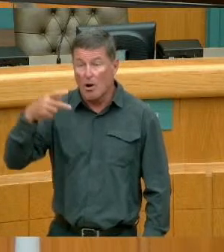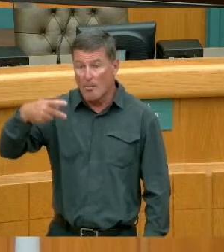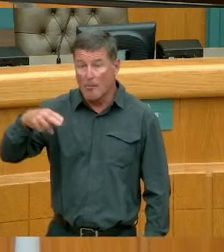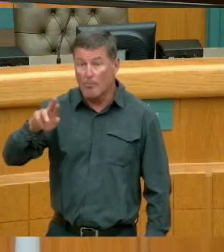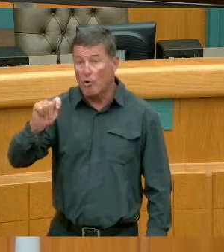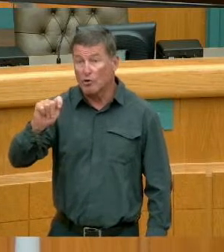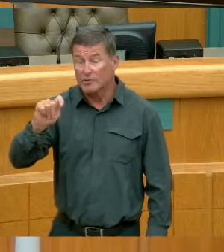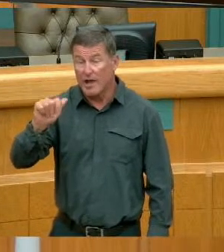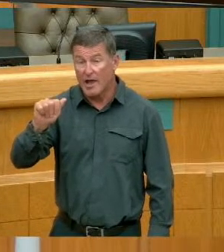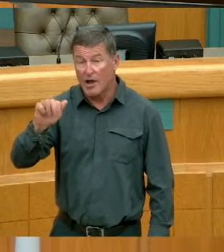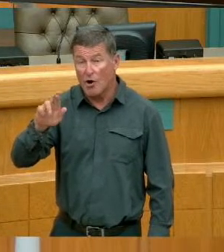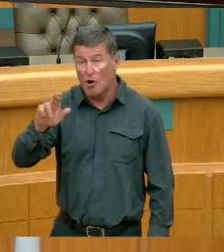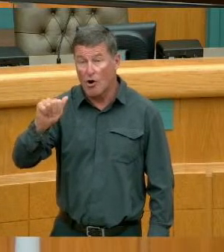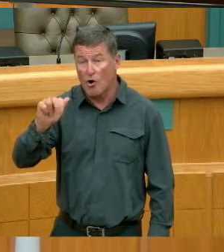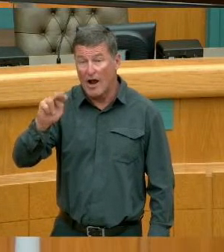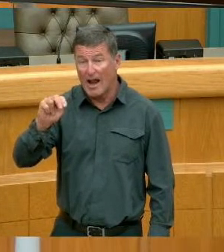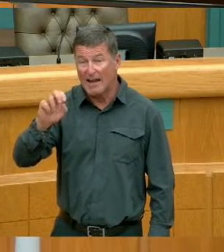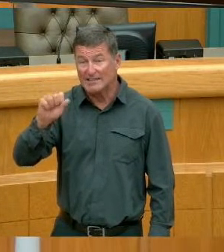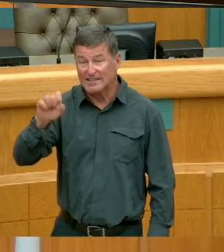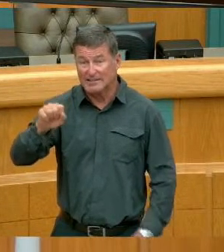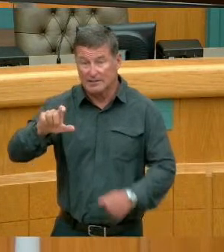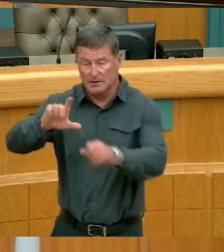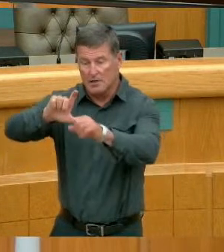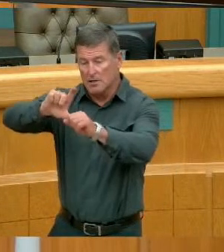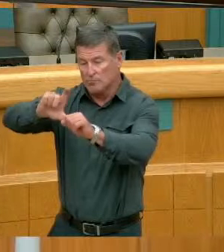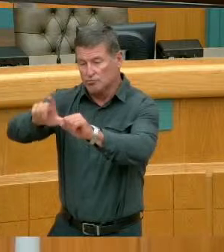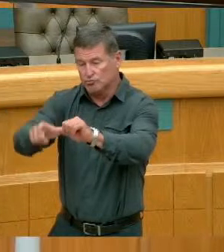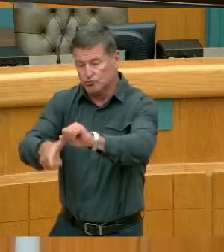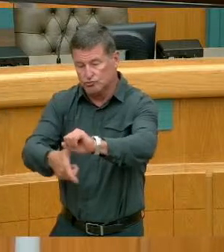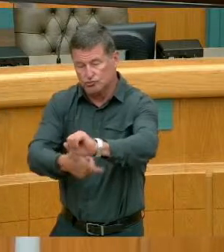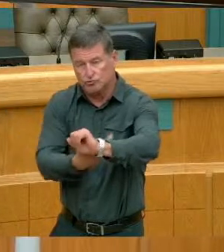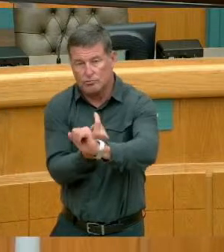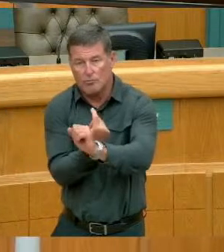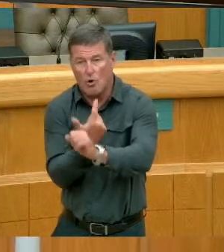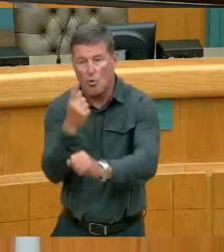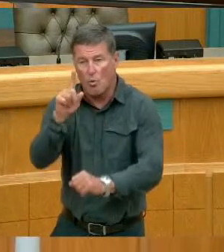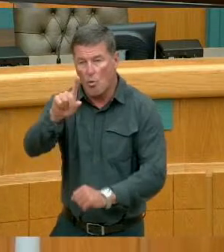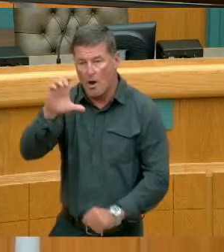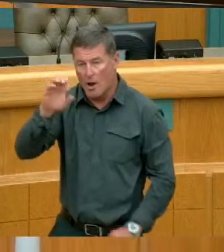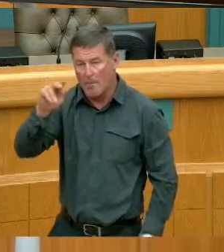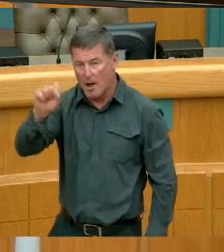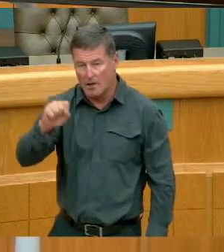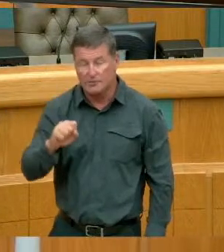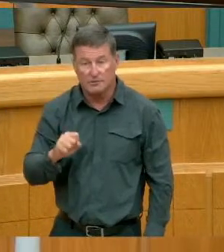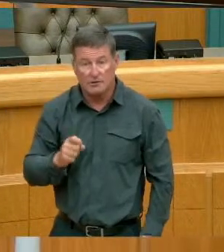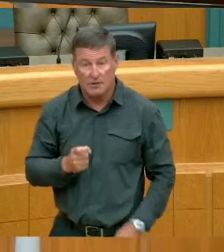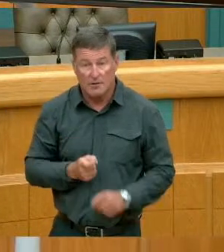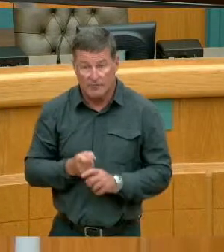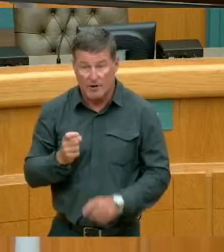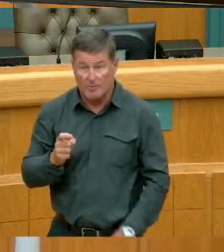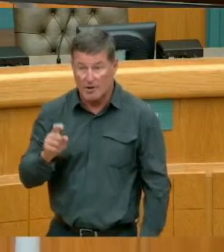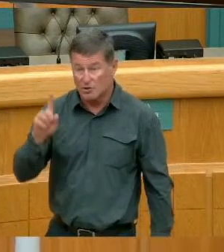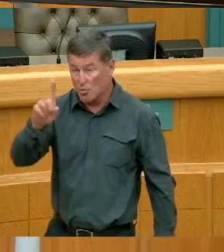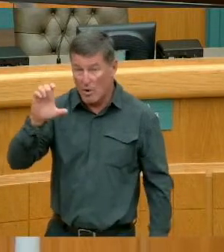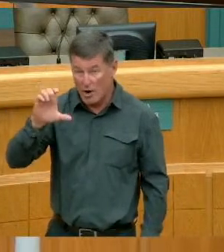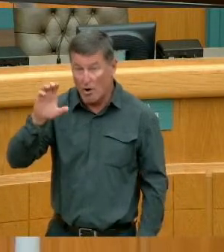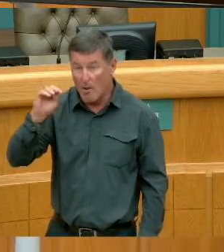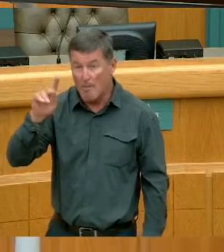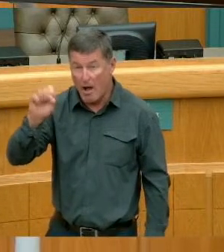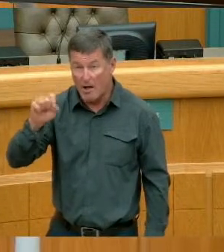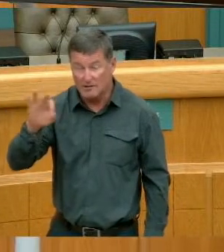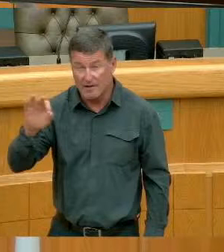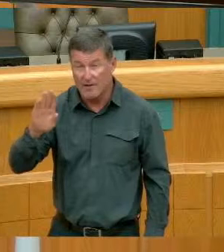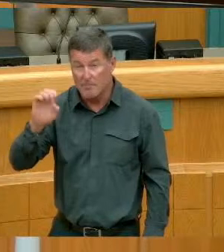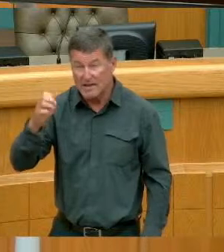Aransas all the way down through the Padre Island National Seashore. That constitutes about 100 miles of